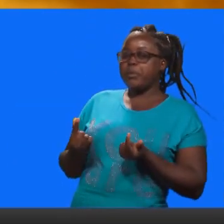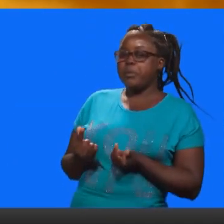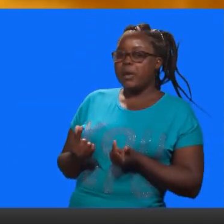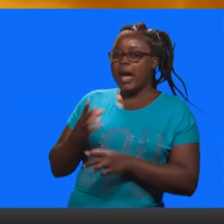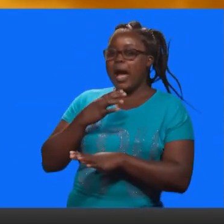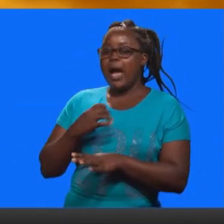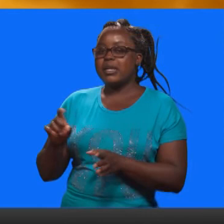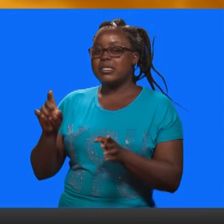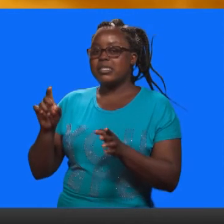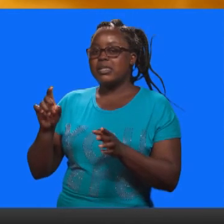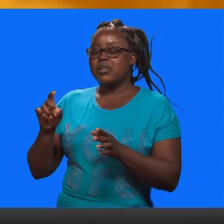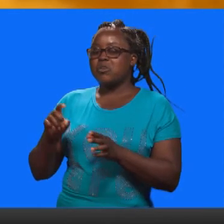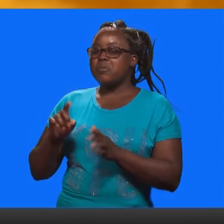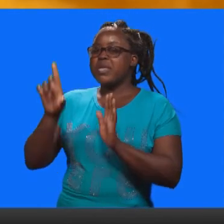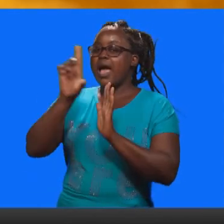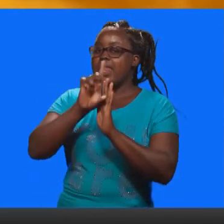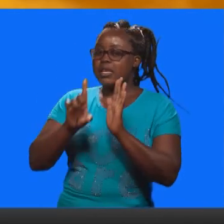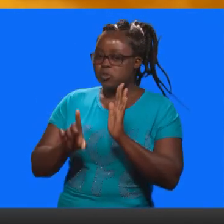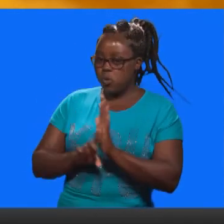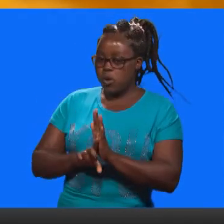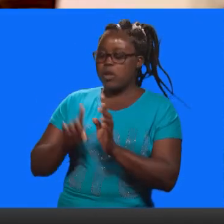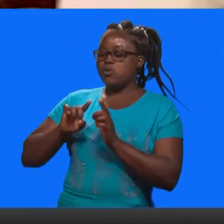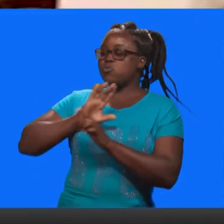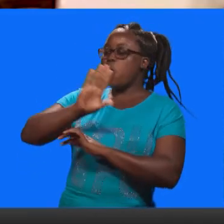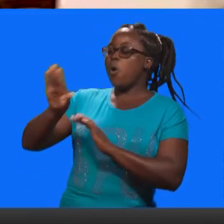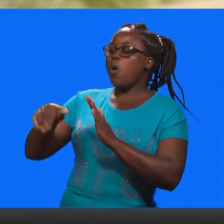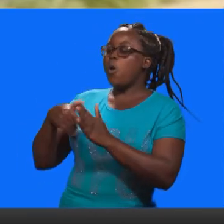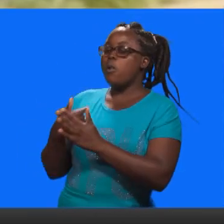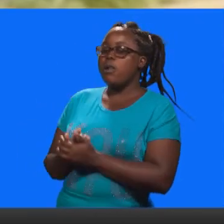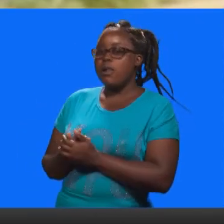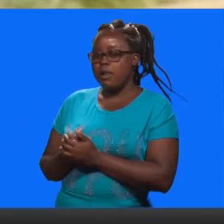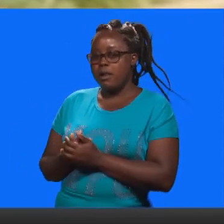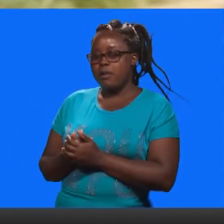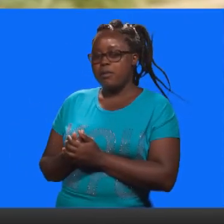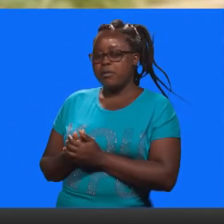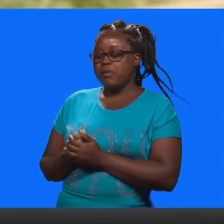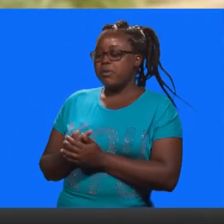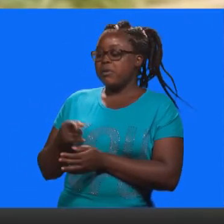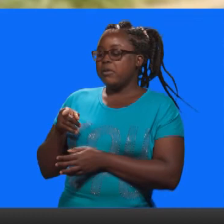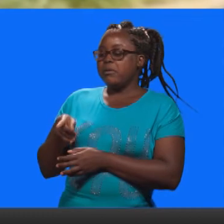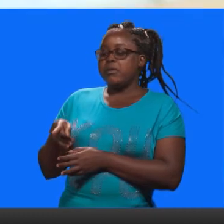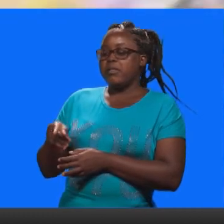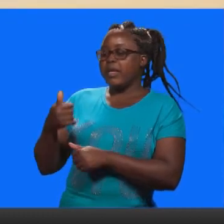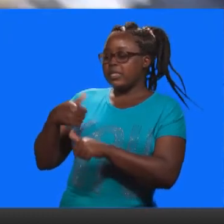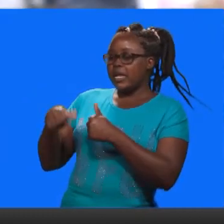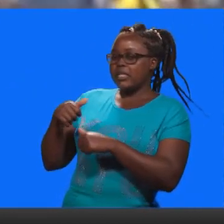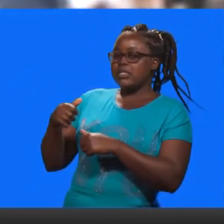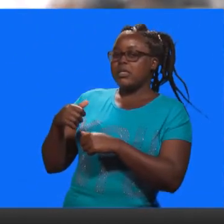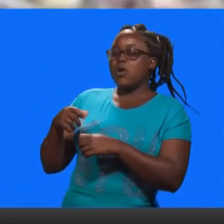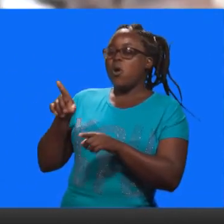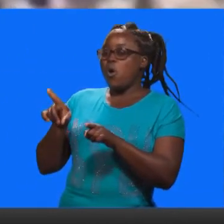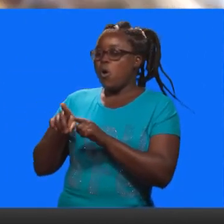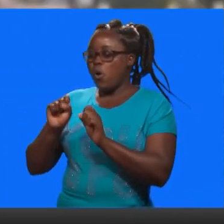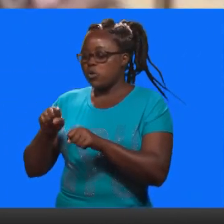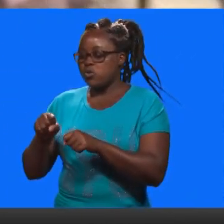And it will be a lesson to all of them. Tukio kama hili lilimfanyikia naibu wa